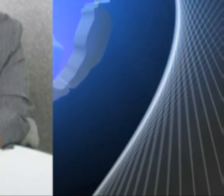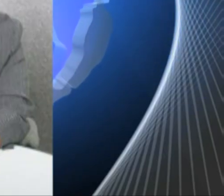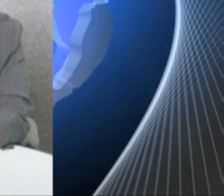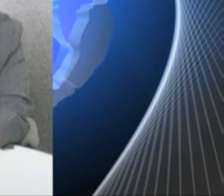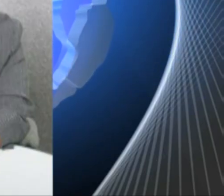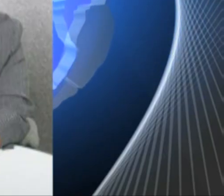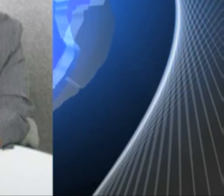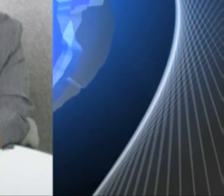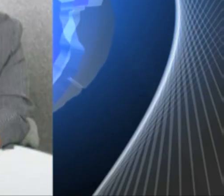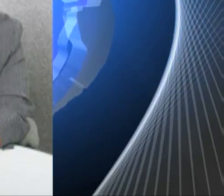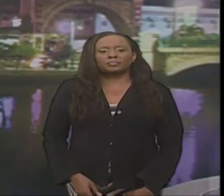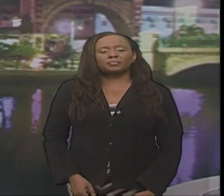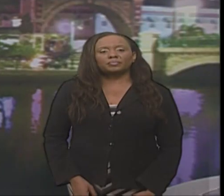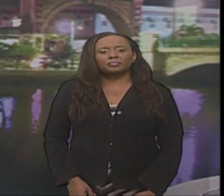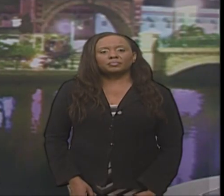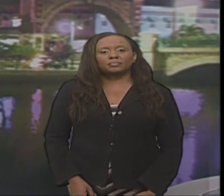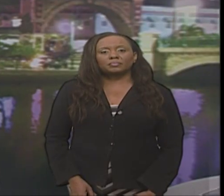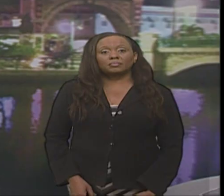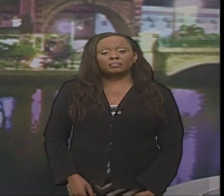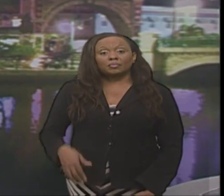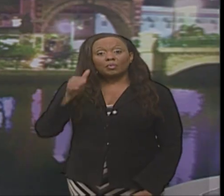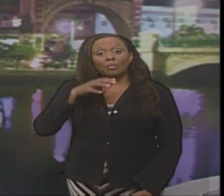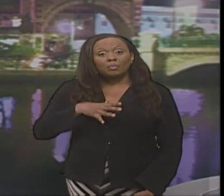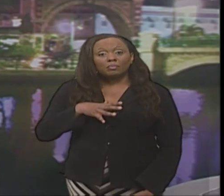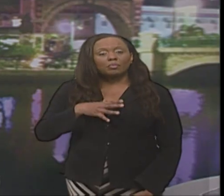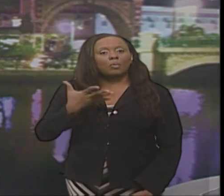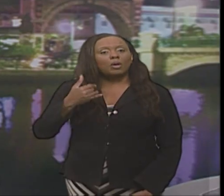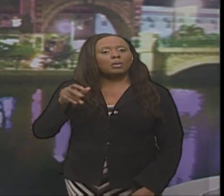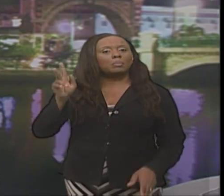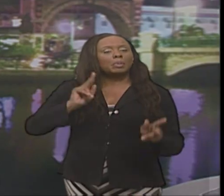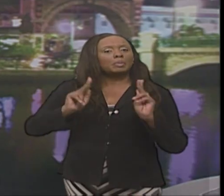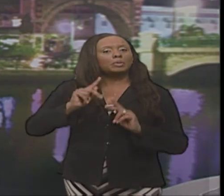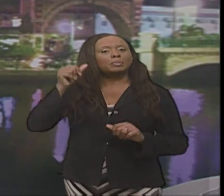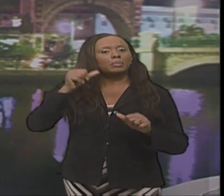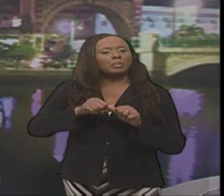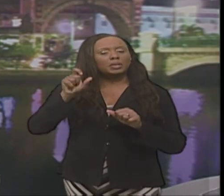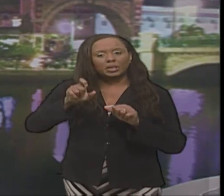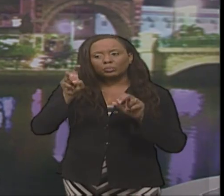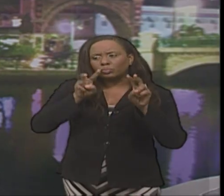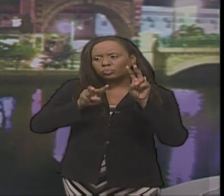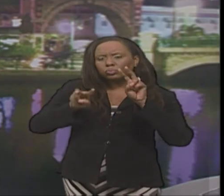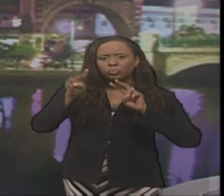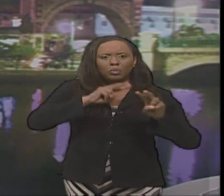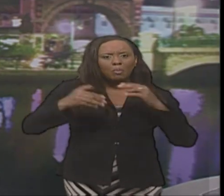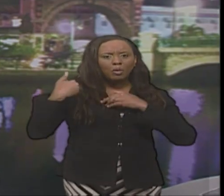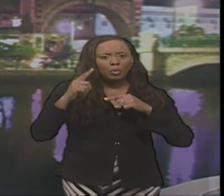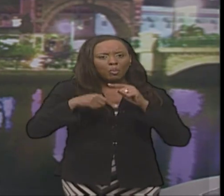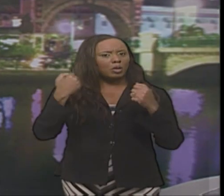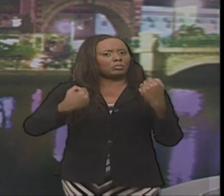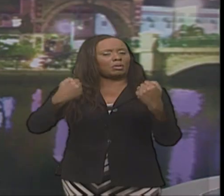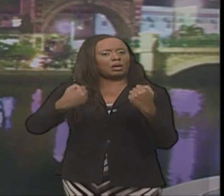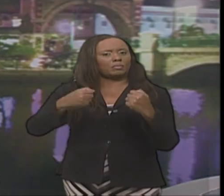bystanders and innocent road users. Mrs. Rowland-Bowen is reminding motorists of the need to be vigilant and responsible when behind